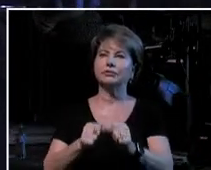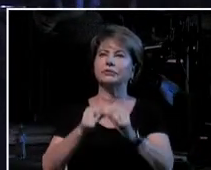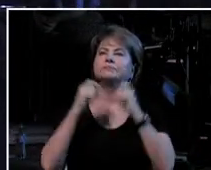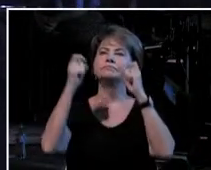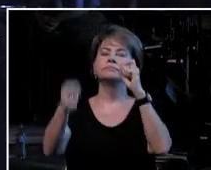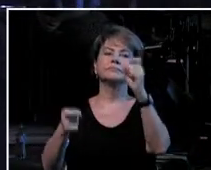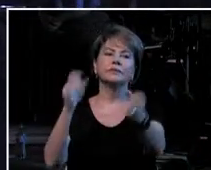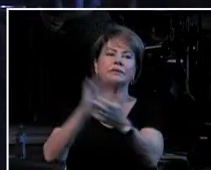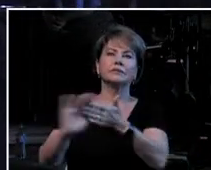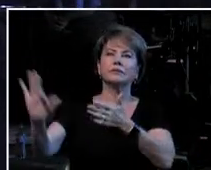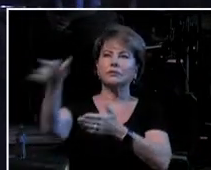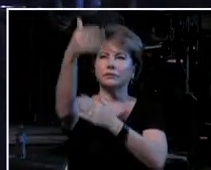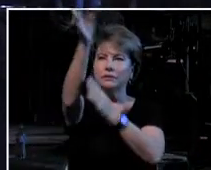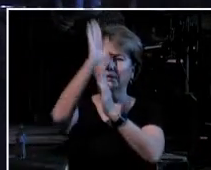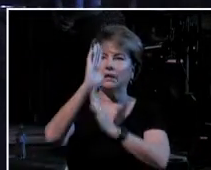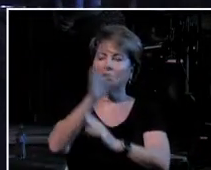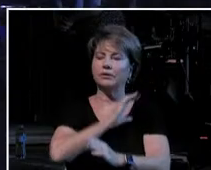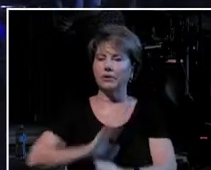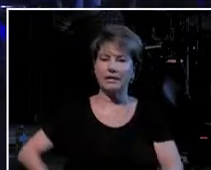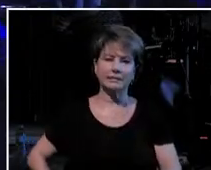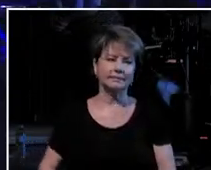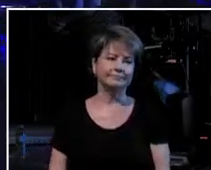for all that he's done in Christ.